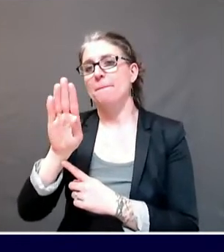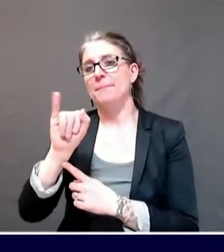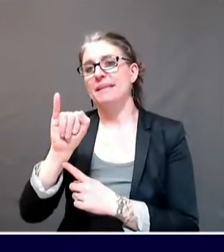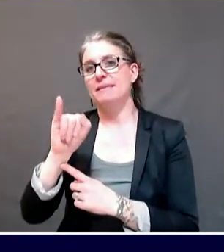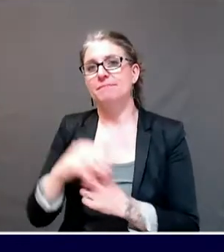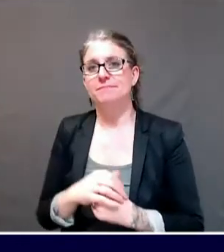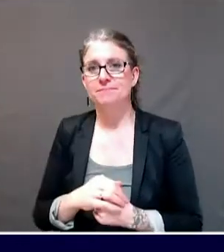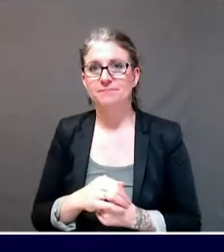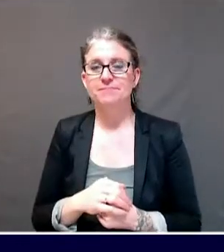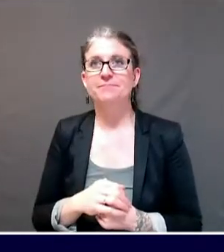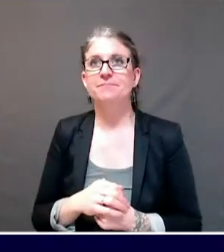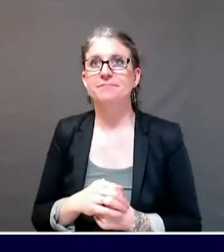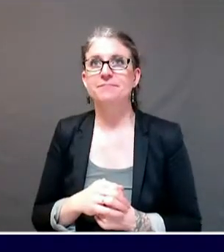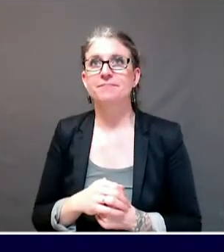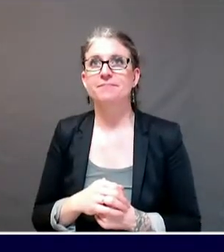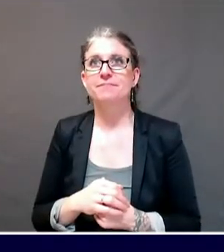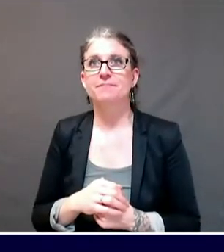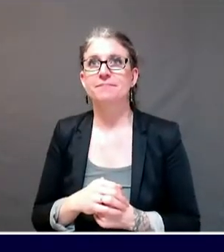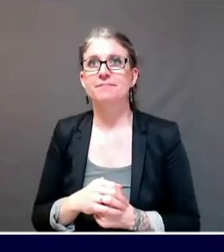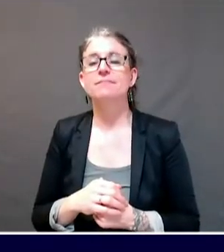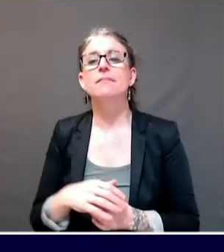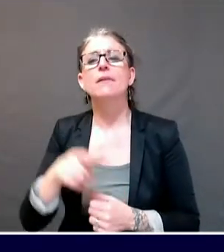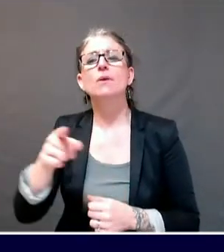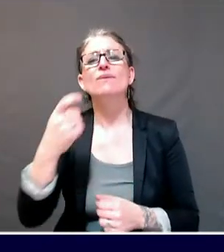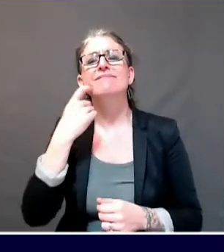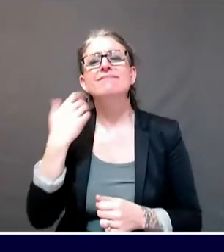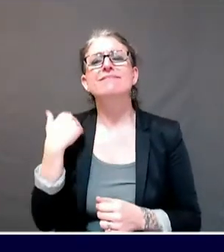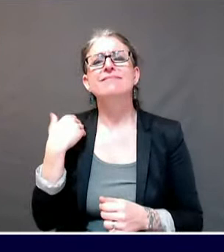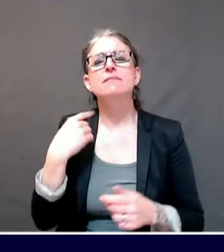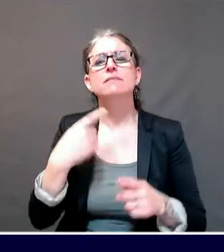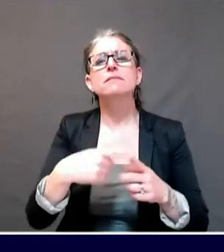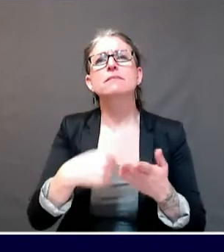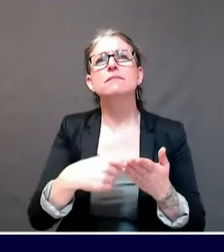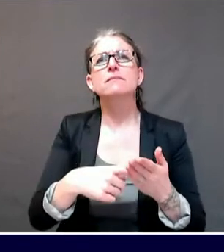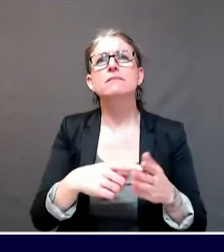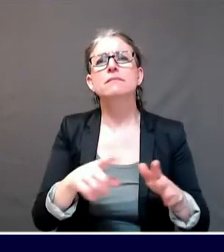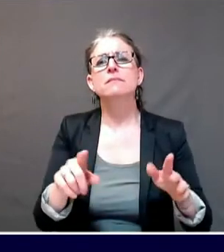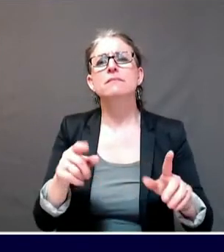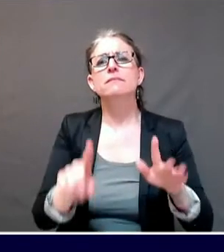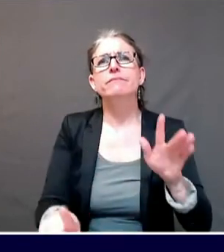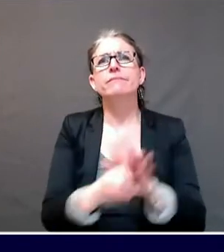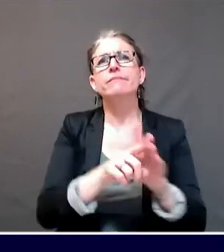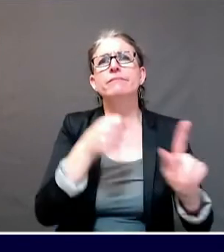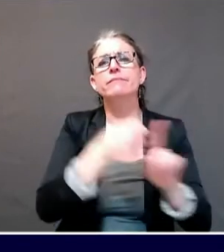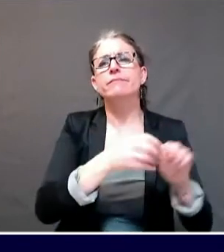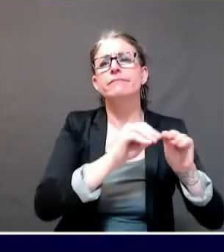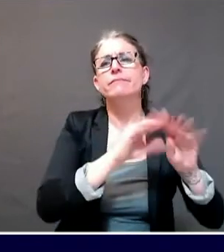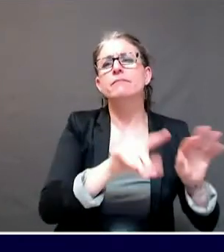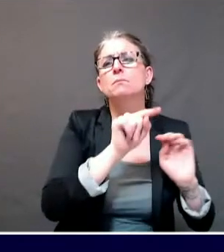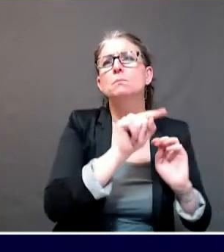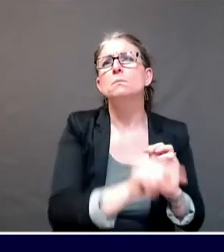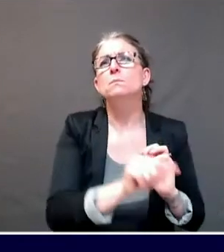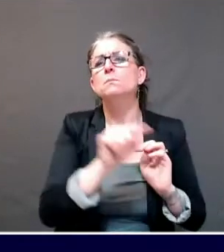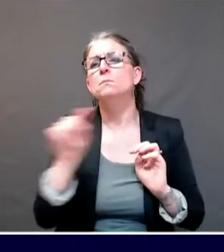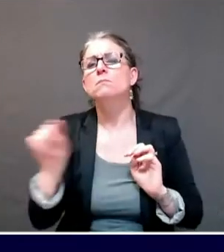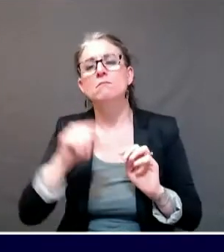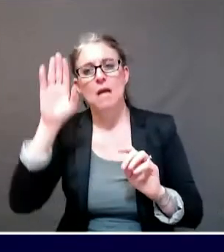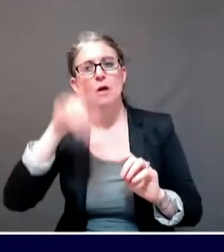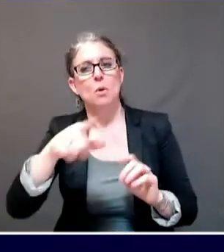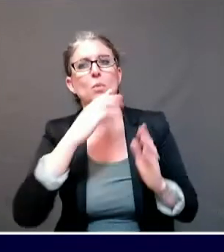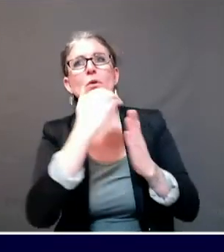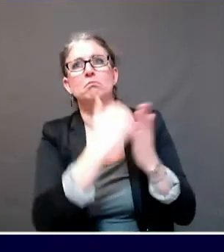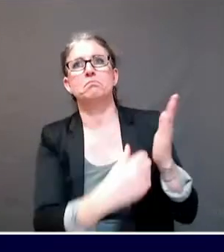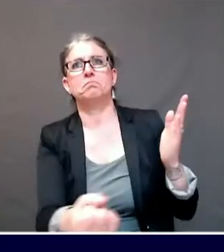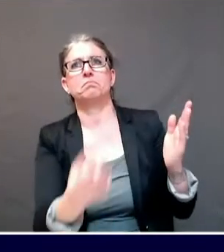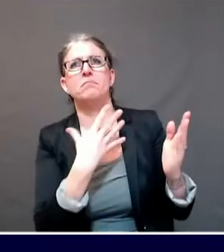on some outbreaks that you'd reported on previously, either from you or maybe an email from Robert, but one on East Side Rehab in